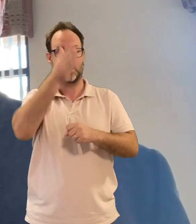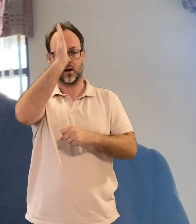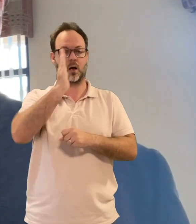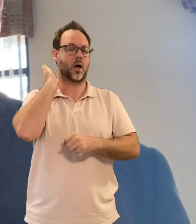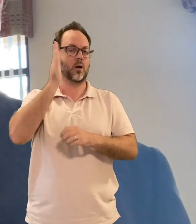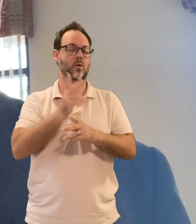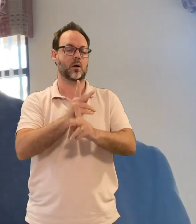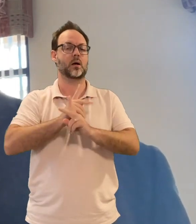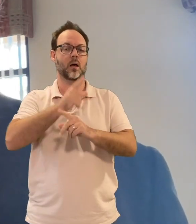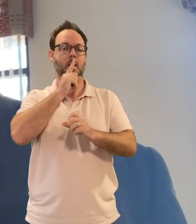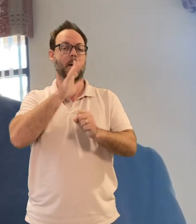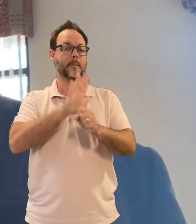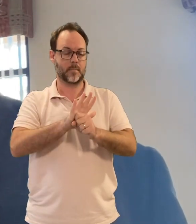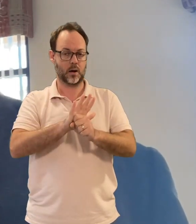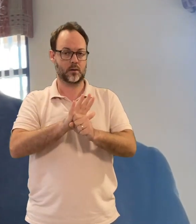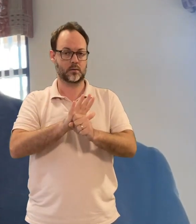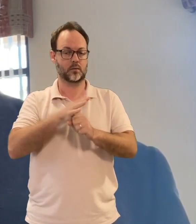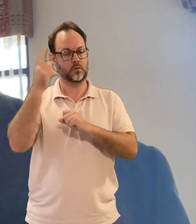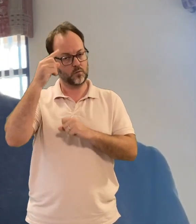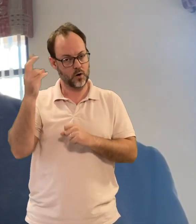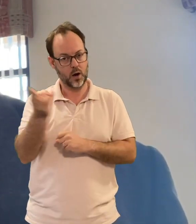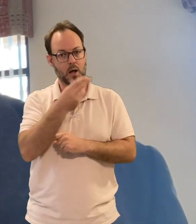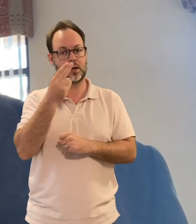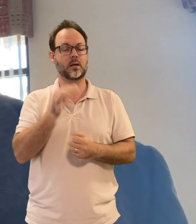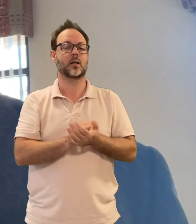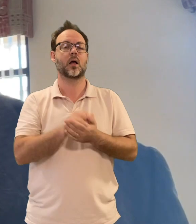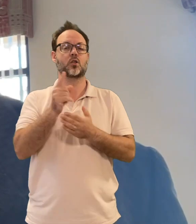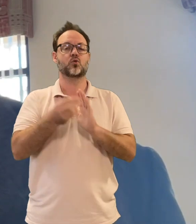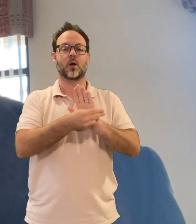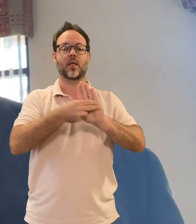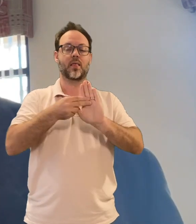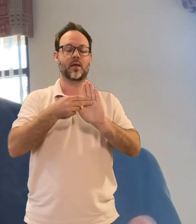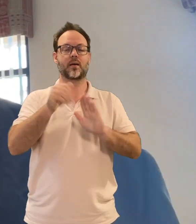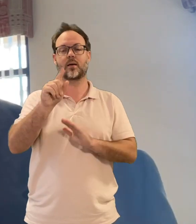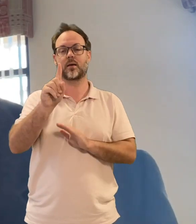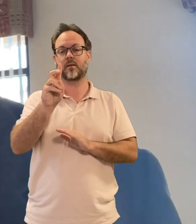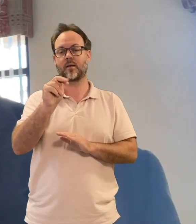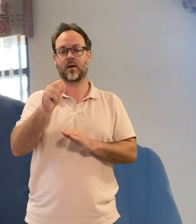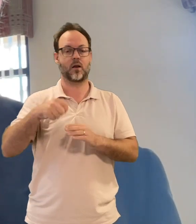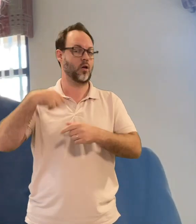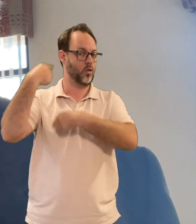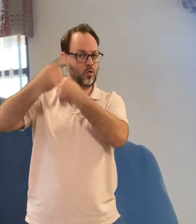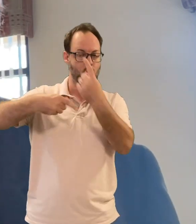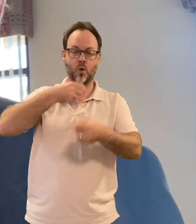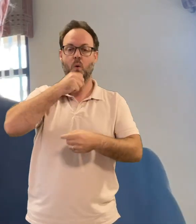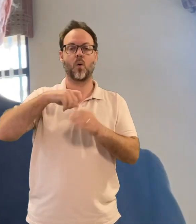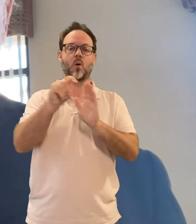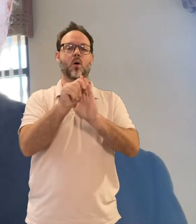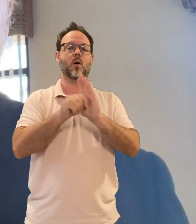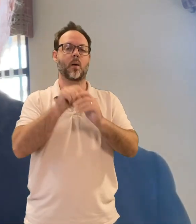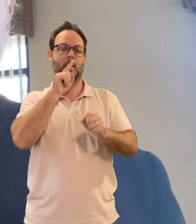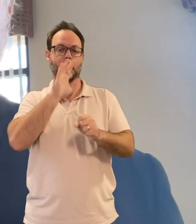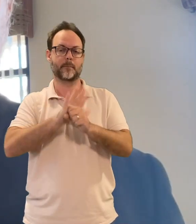us and that God will keep His promises to us. That's one of the themes of Advent. All the way through the